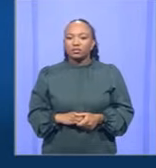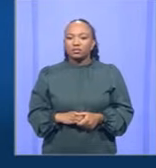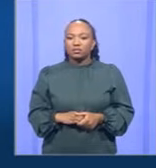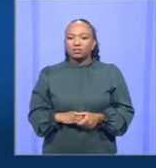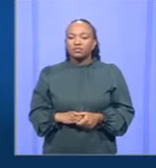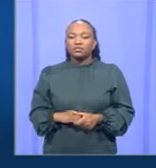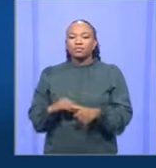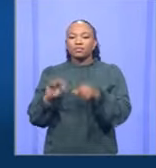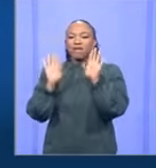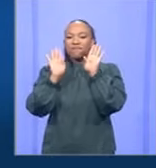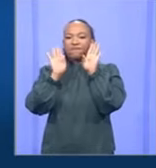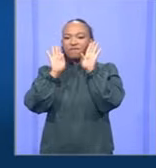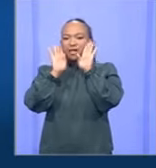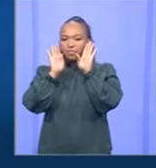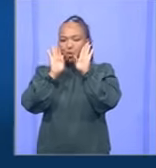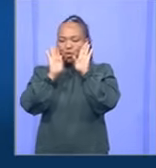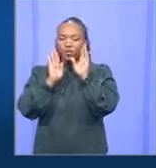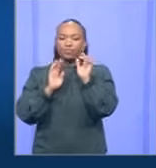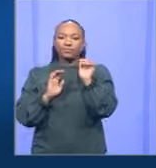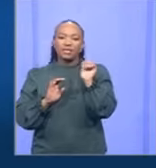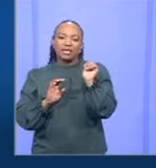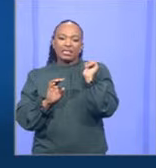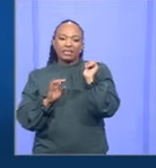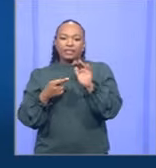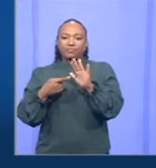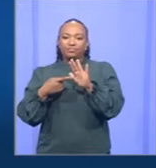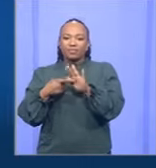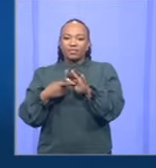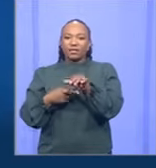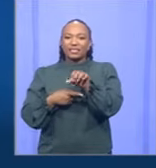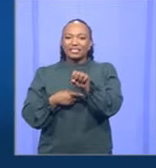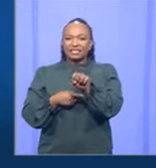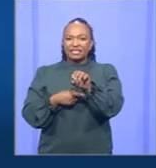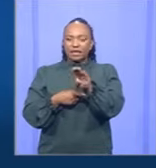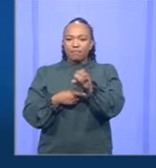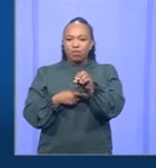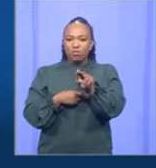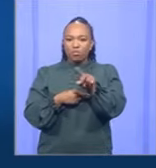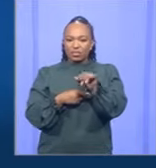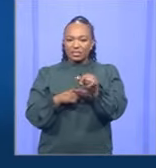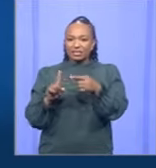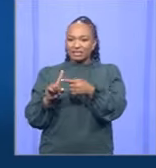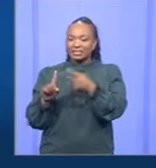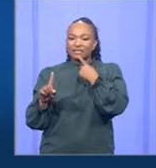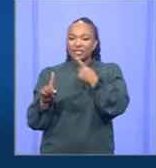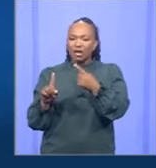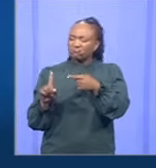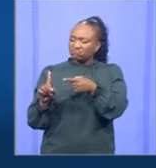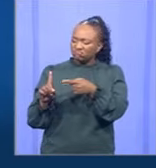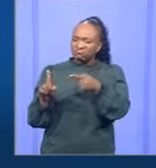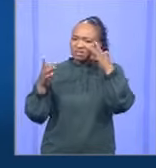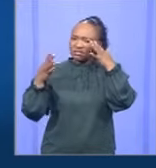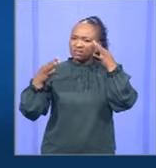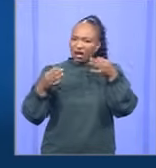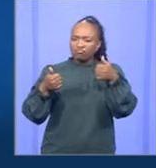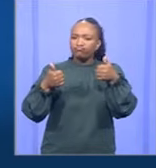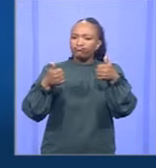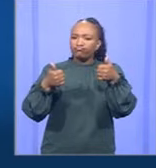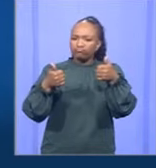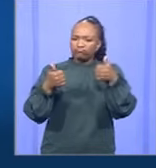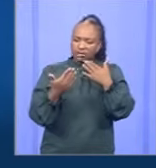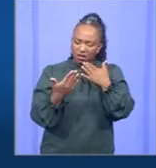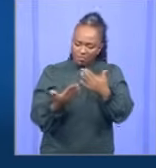Letlakaleng la Facebook, Mabane Sibubudi o re Chidima o tšere kgato ya maleba ka go ikgogela morago re a